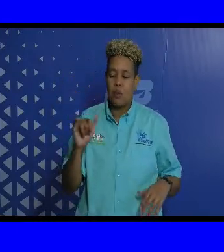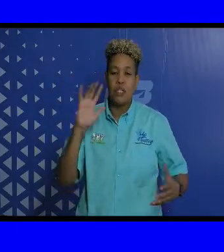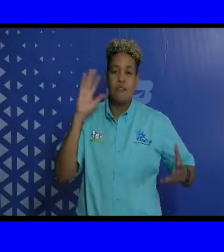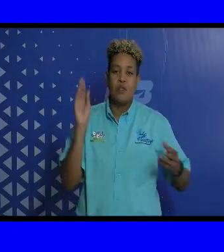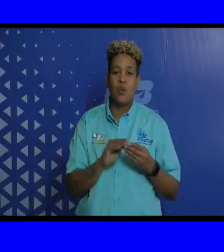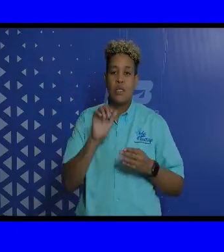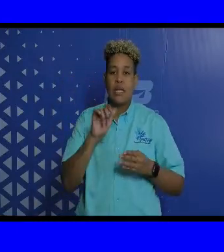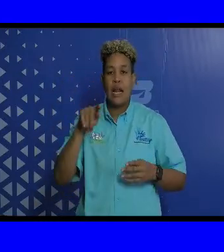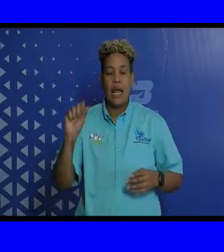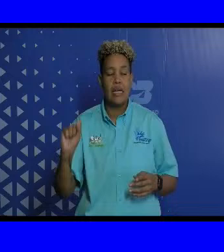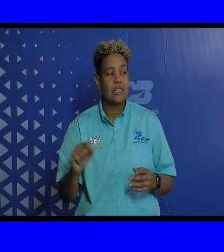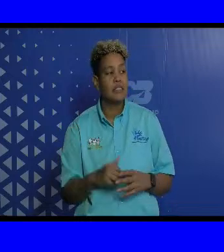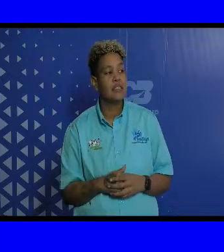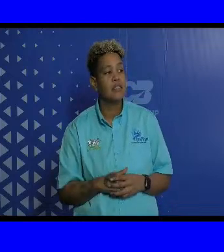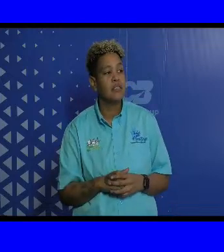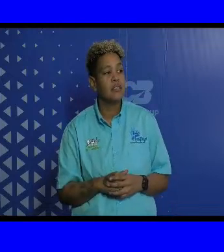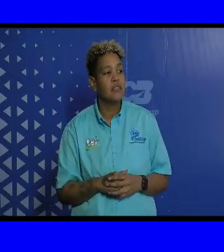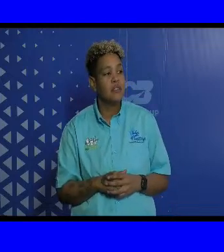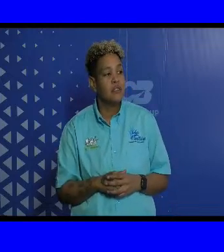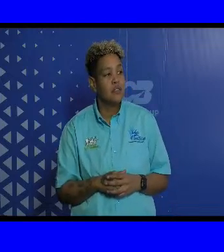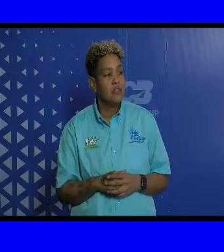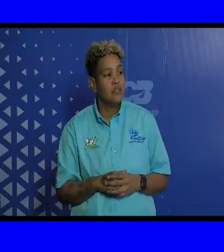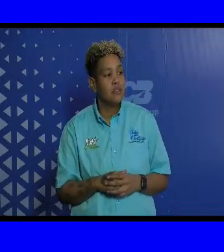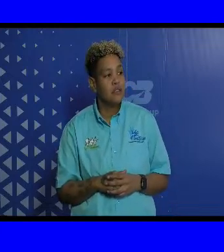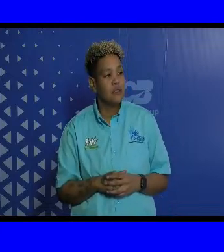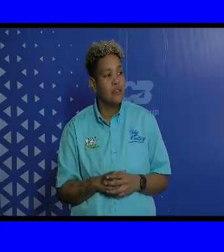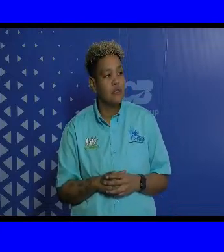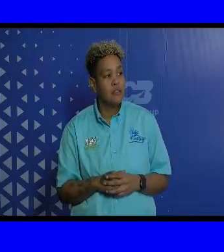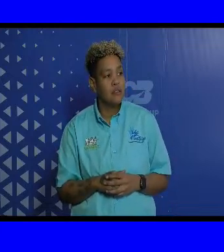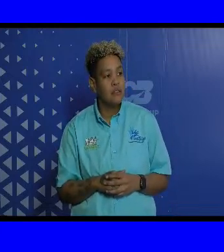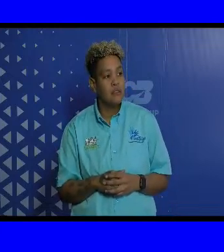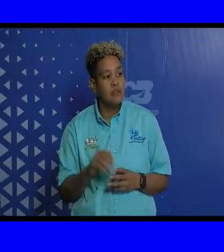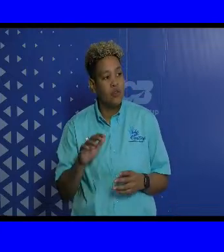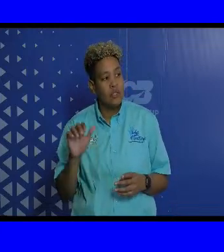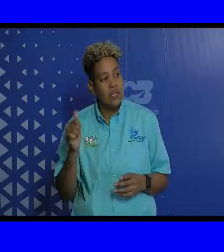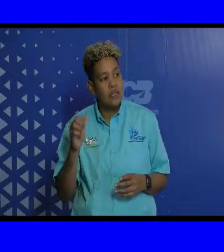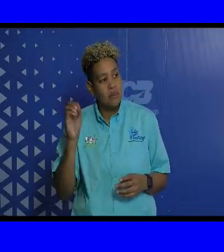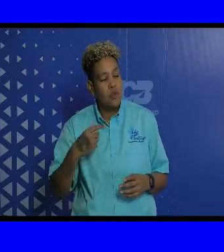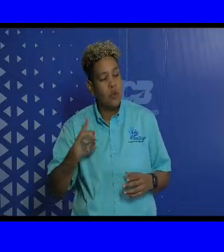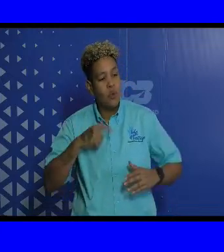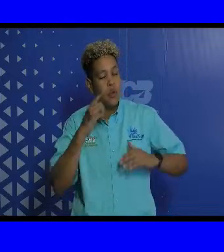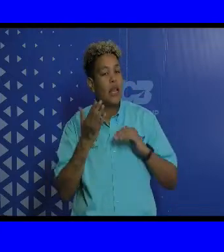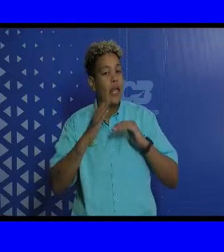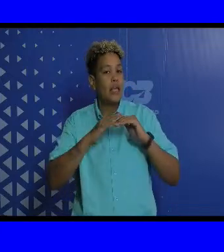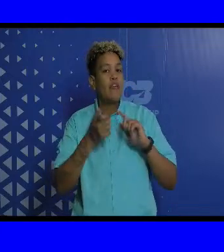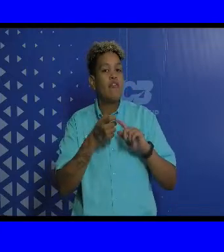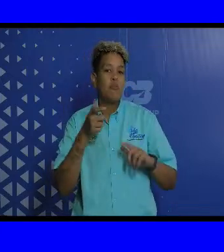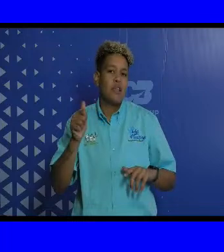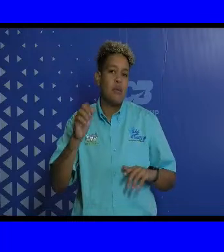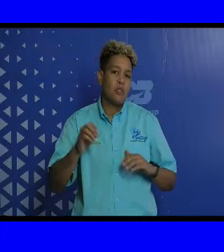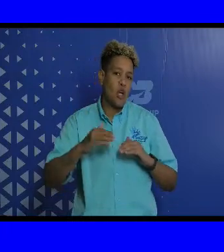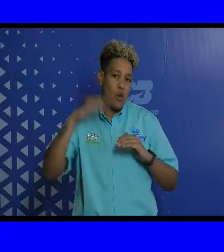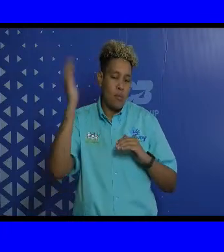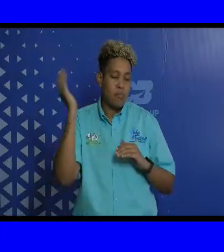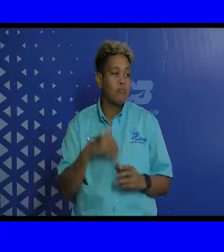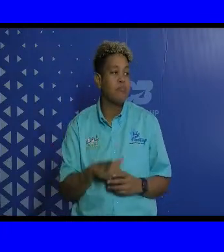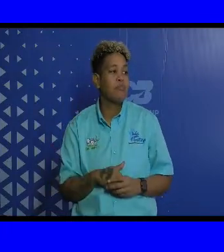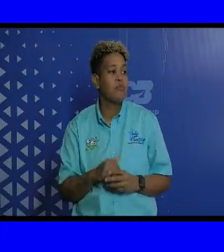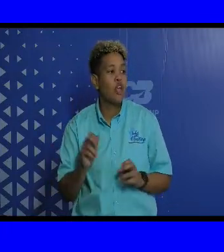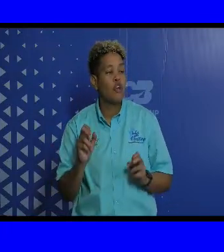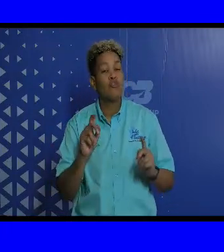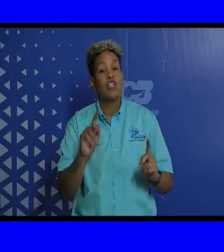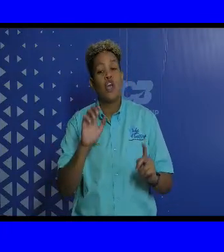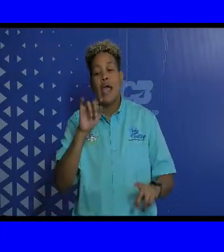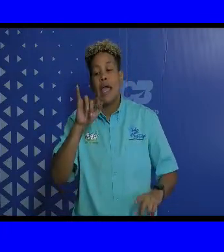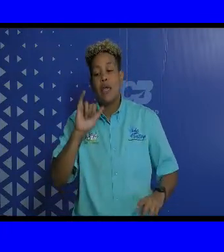total assets. So group capital, so about 10%. We will be increasing from there. A return